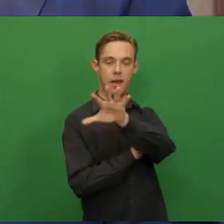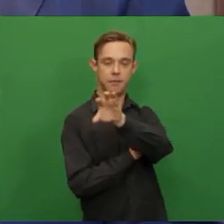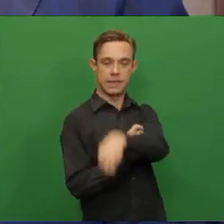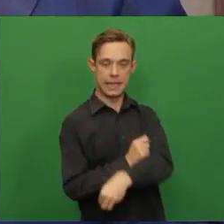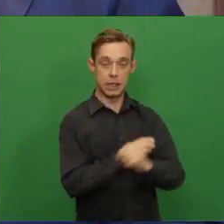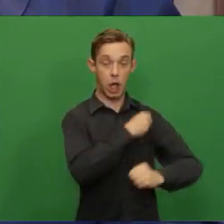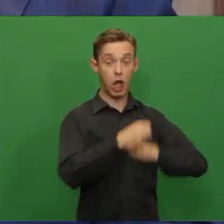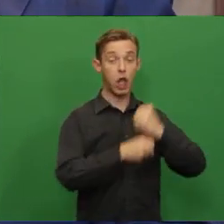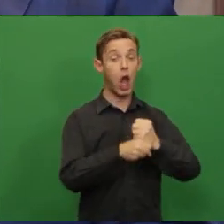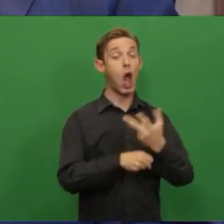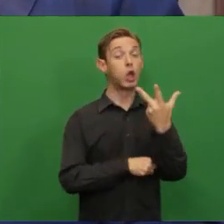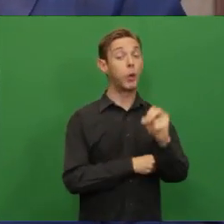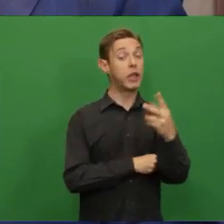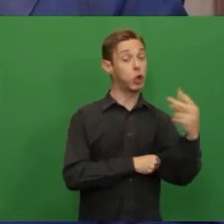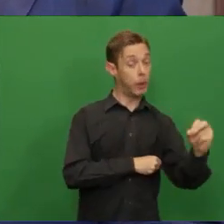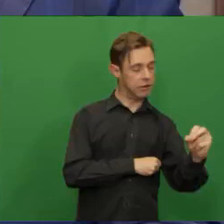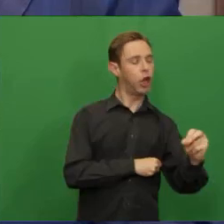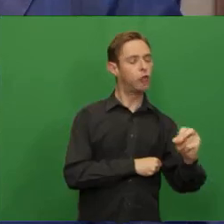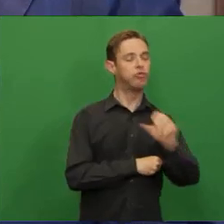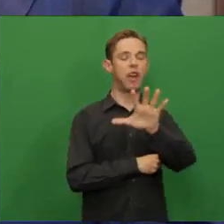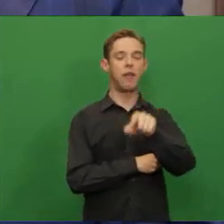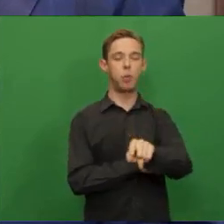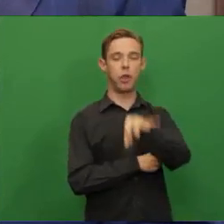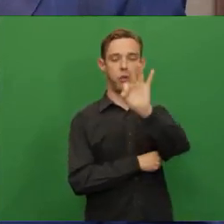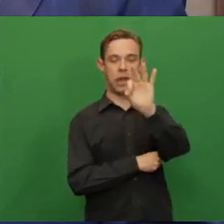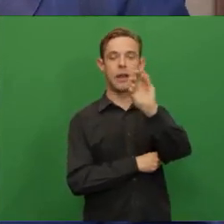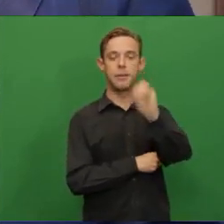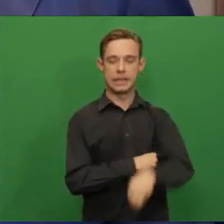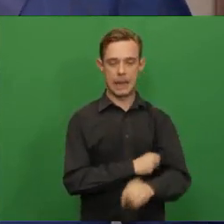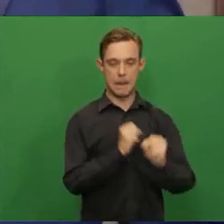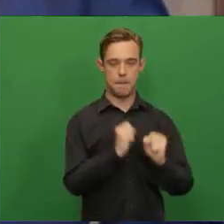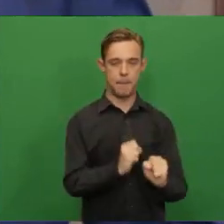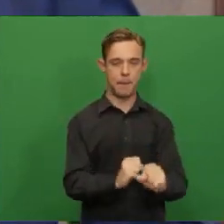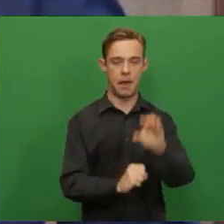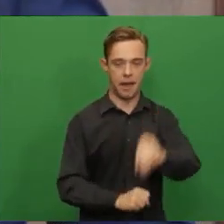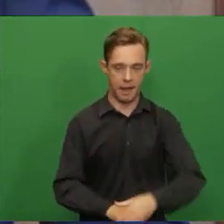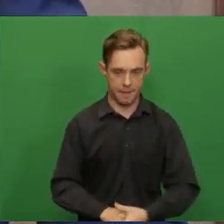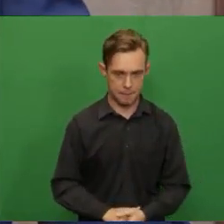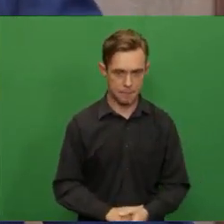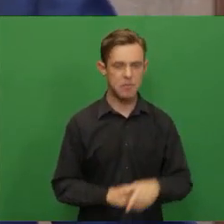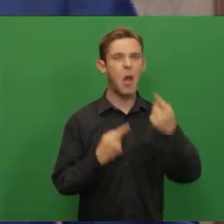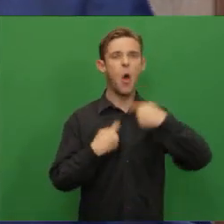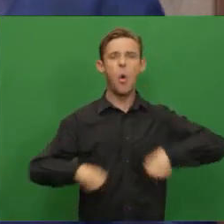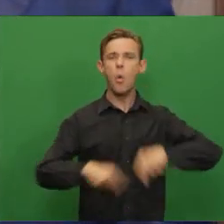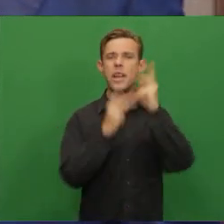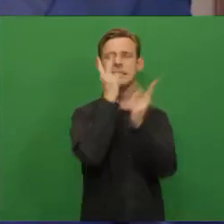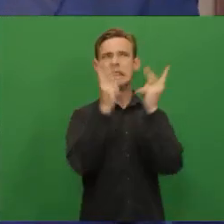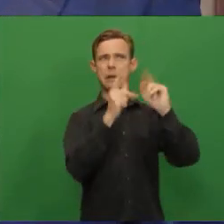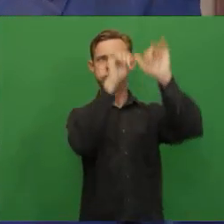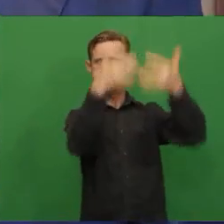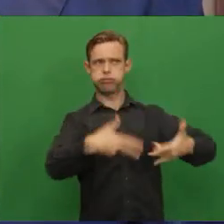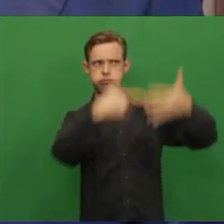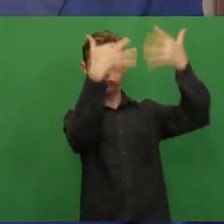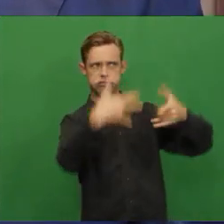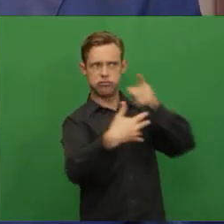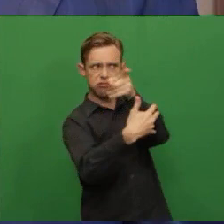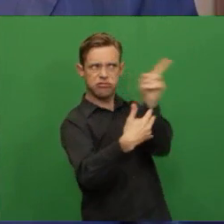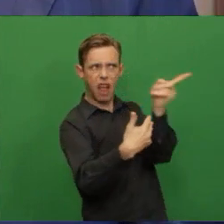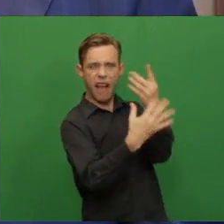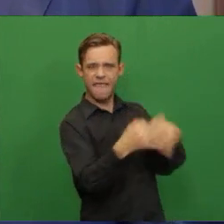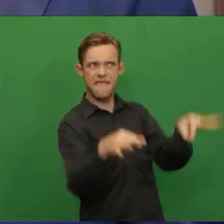Expectations implicit in the break-even inflation rates remain sensitive to exchange rate